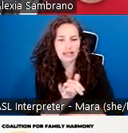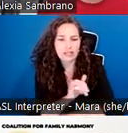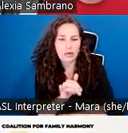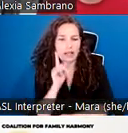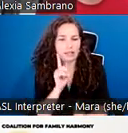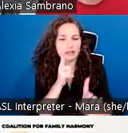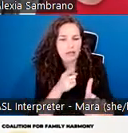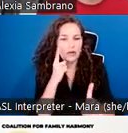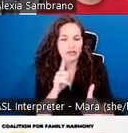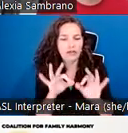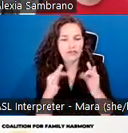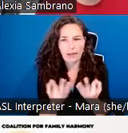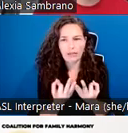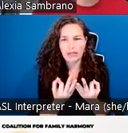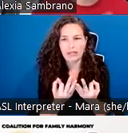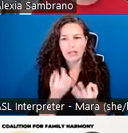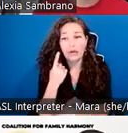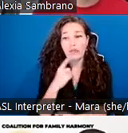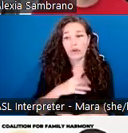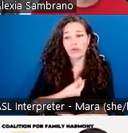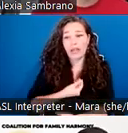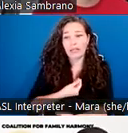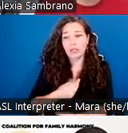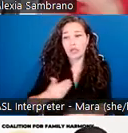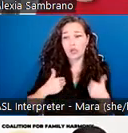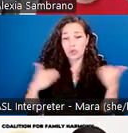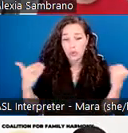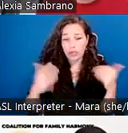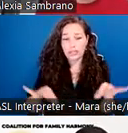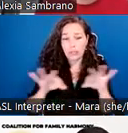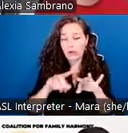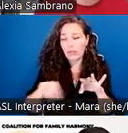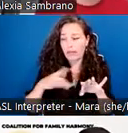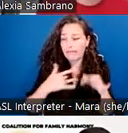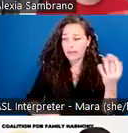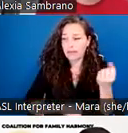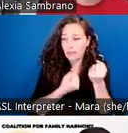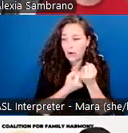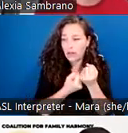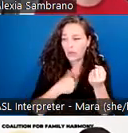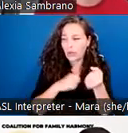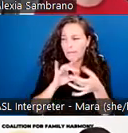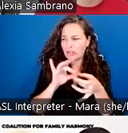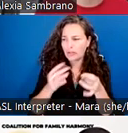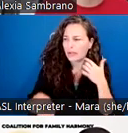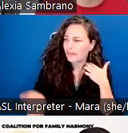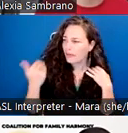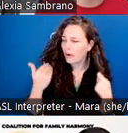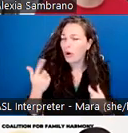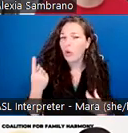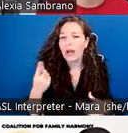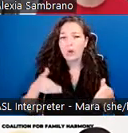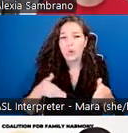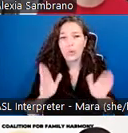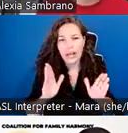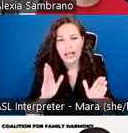youth. We want to make sure that they feel supported. As we mentioned earlier on, one of the biggest ways that folks experience anti-trans stigma